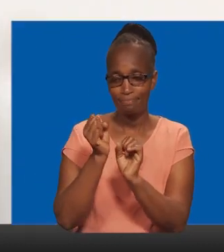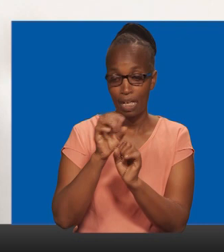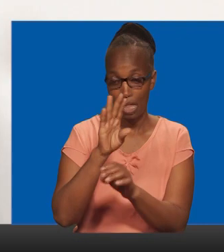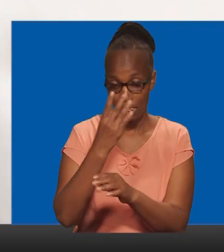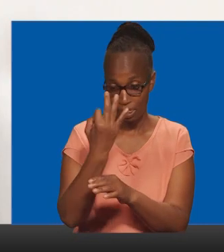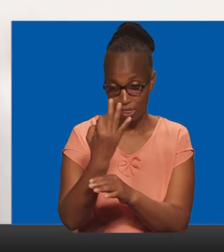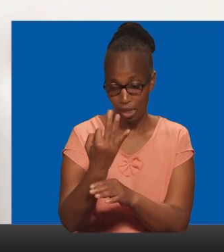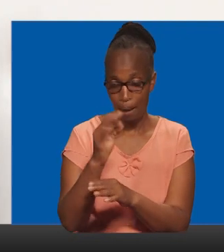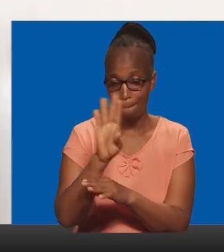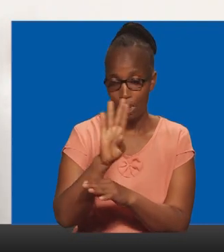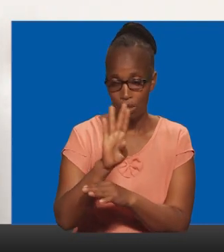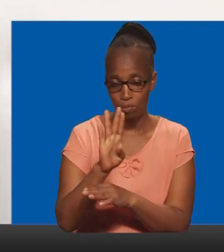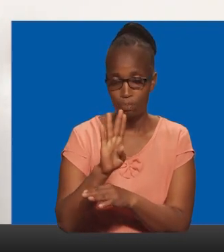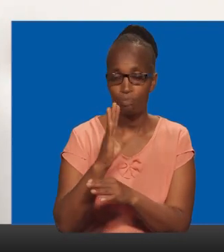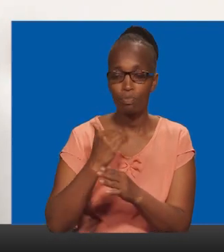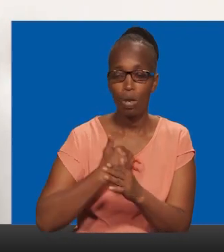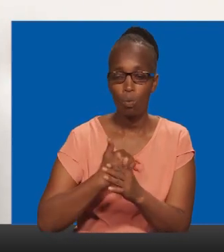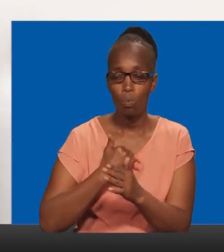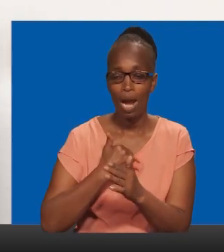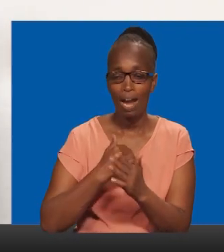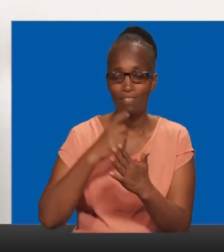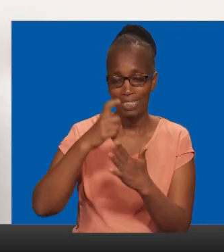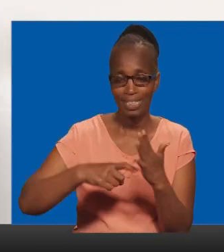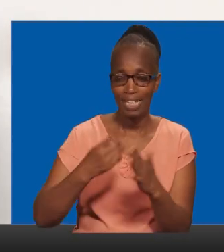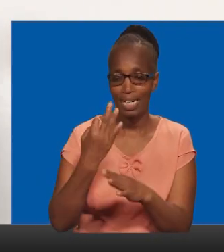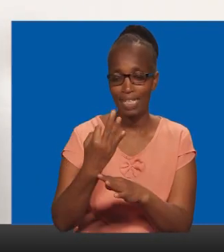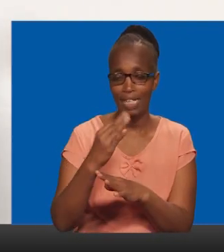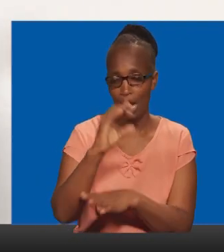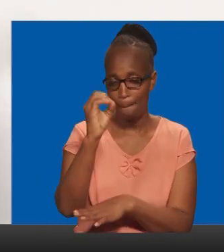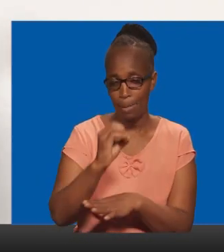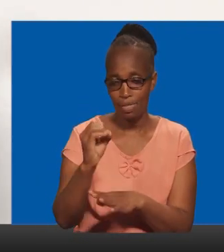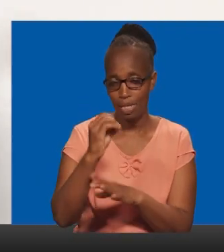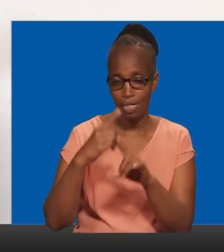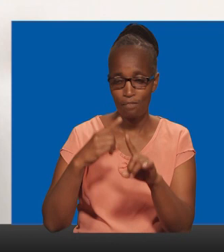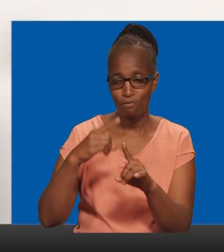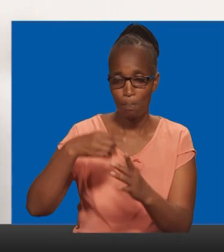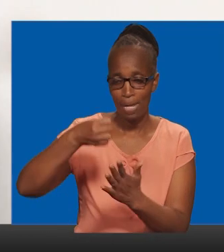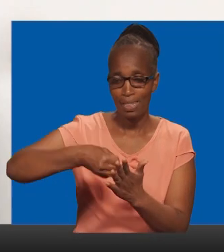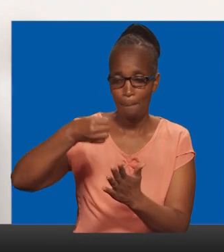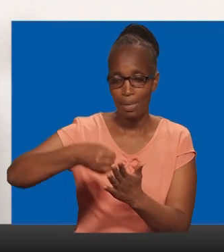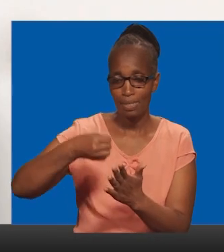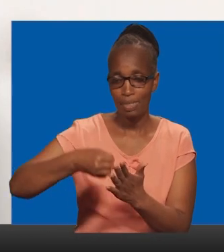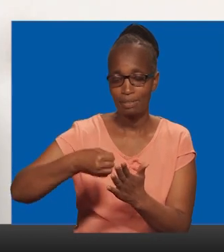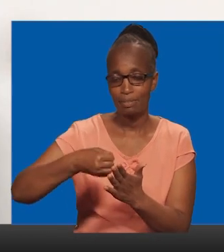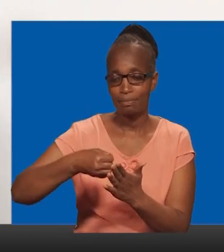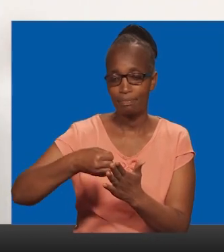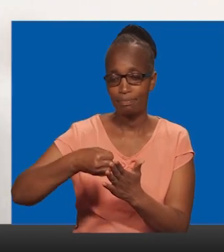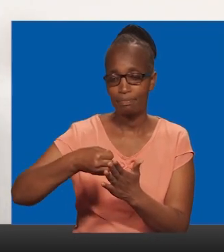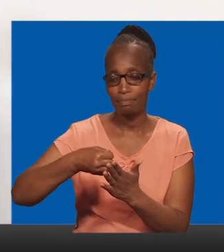deducted 3% of our budget to environmental and climate change initiative. Additionally, we